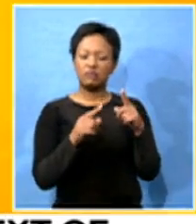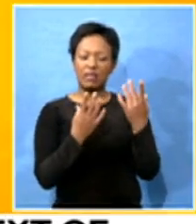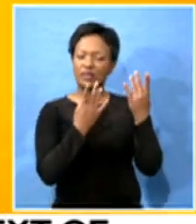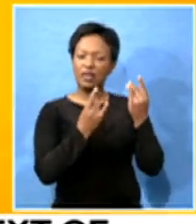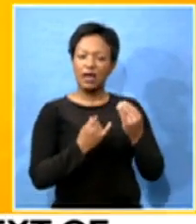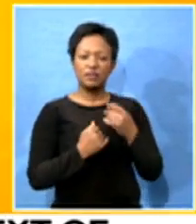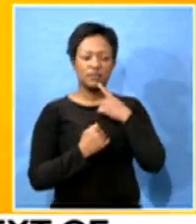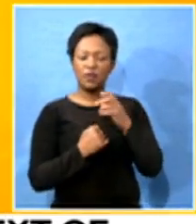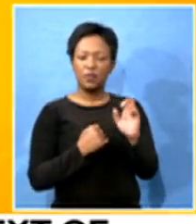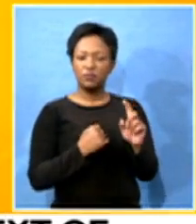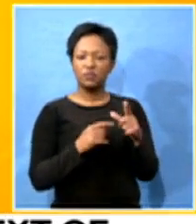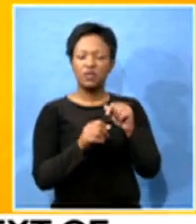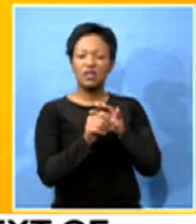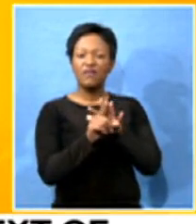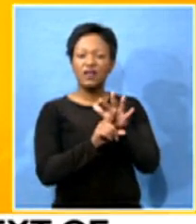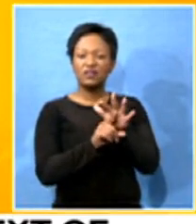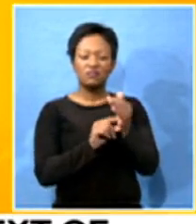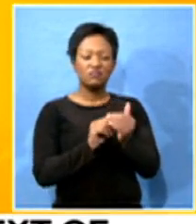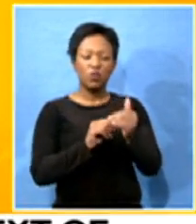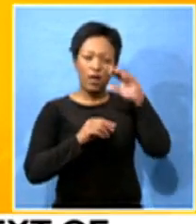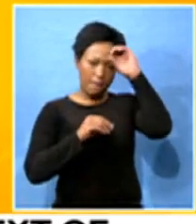about the infections in mines?